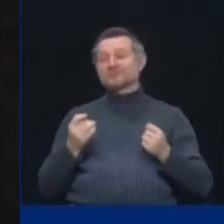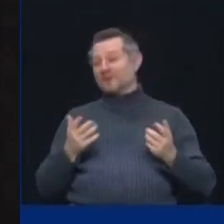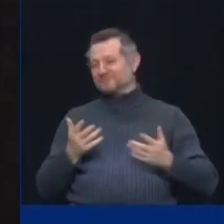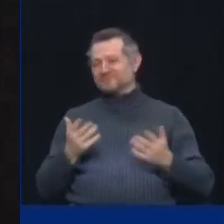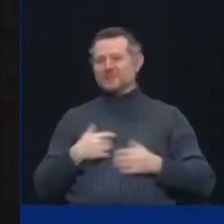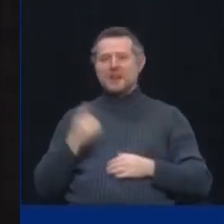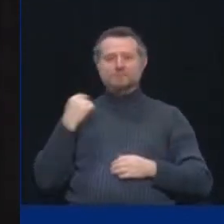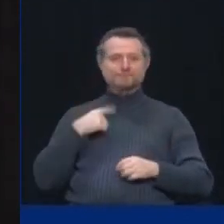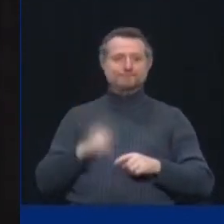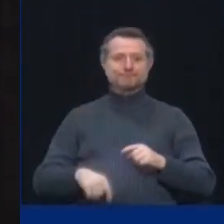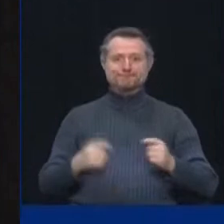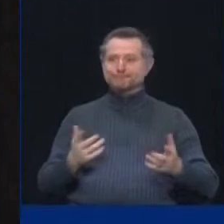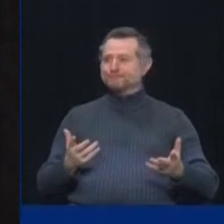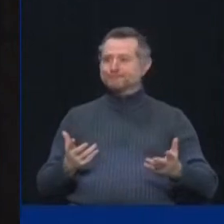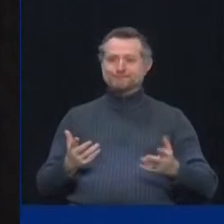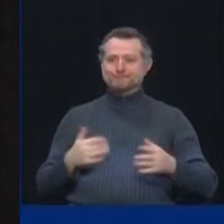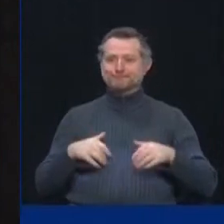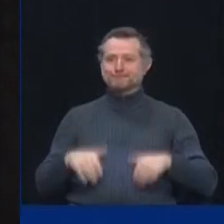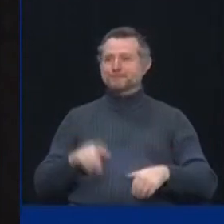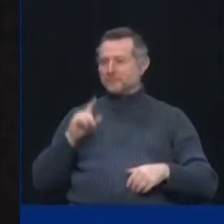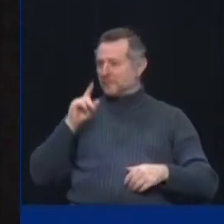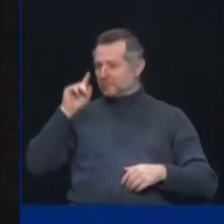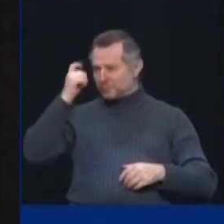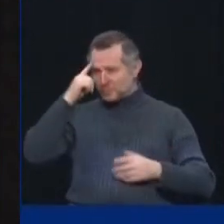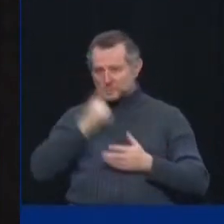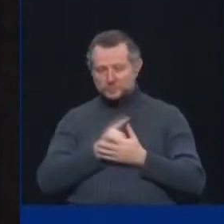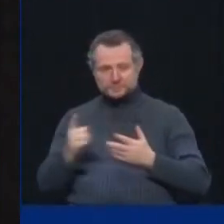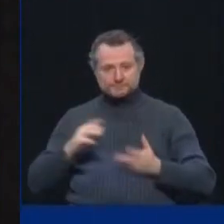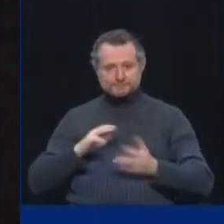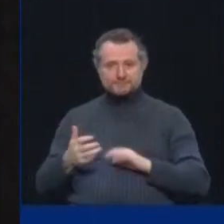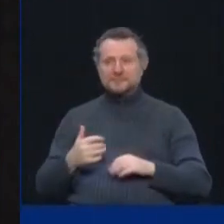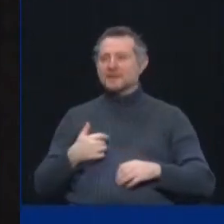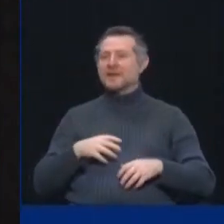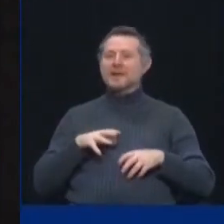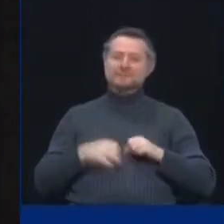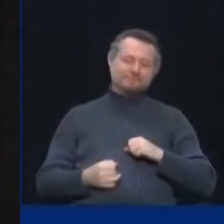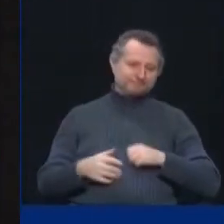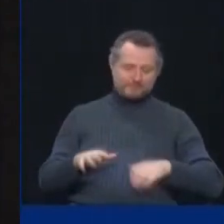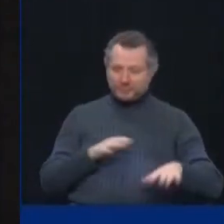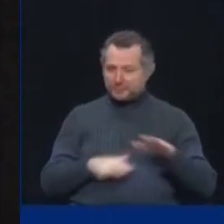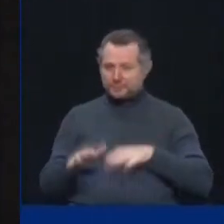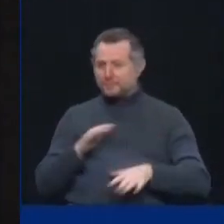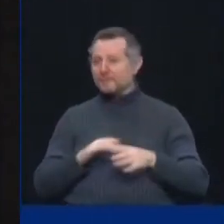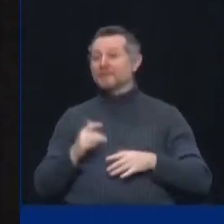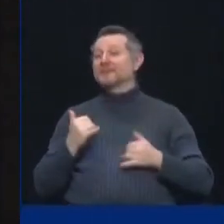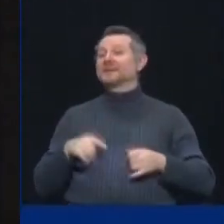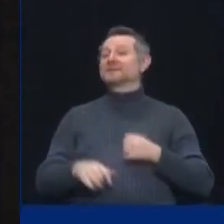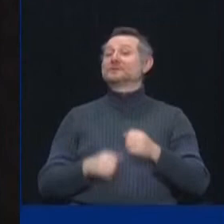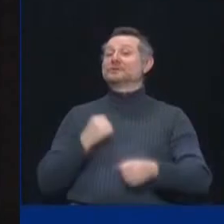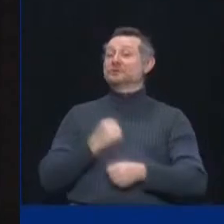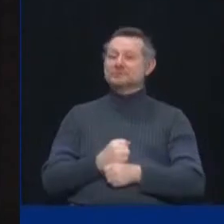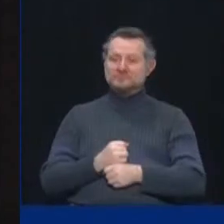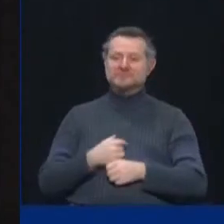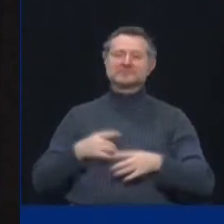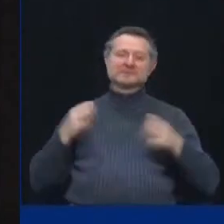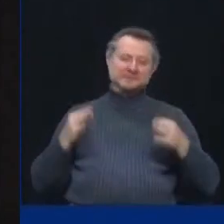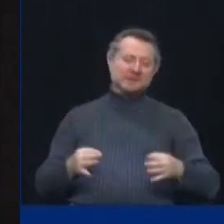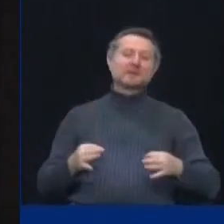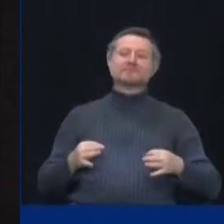the pandemic. We had a lot of consternation, but we decided to do it, albeit in a modified way, to